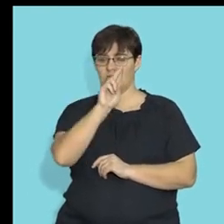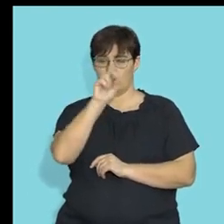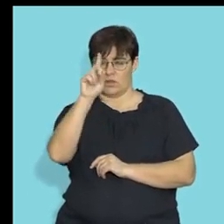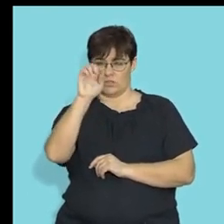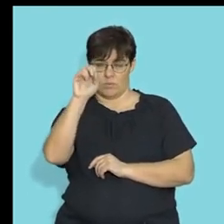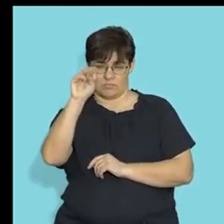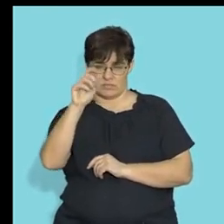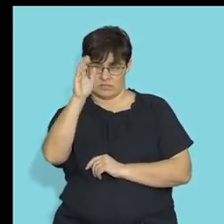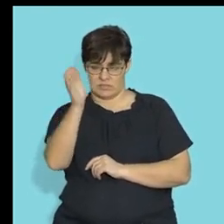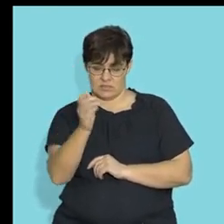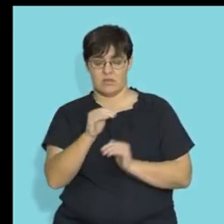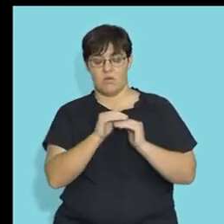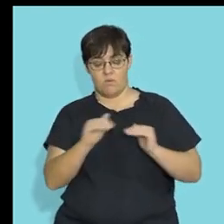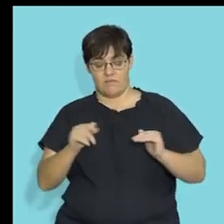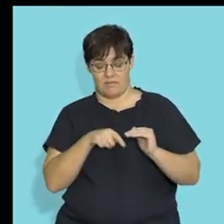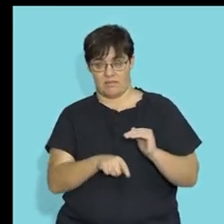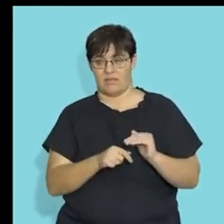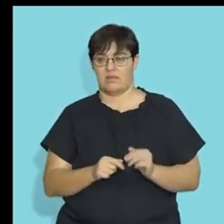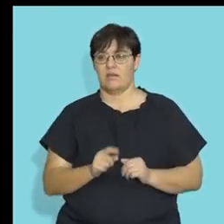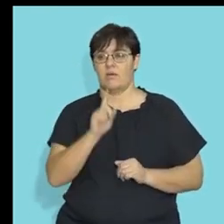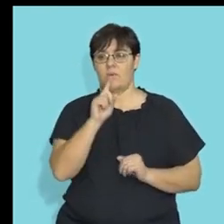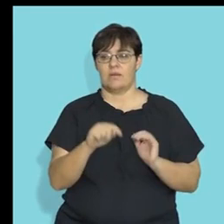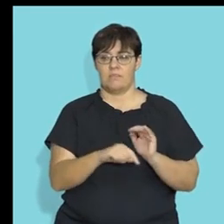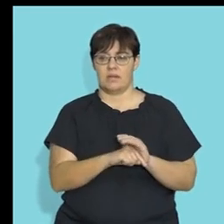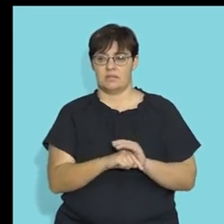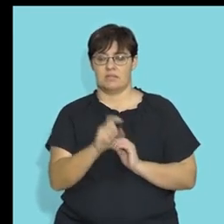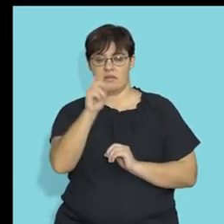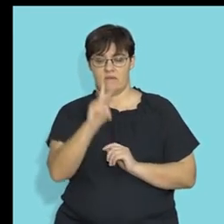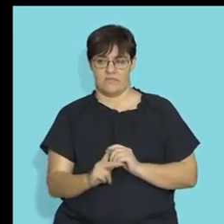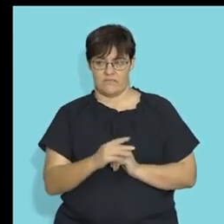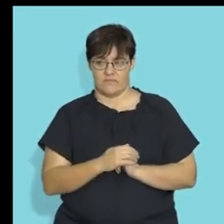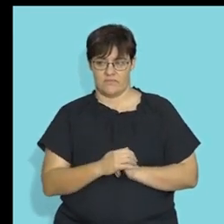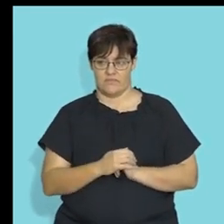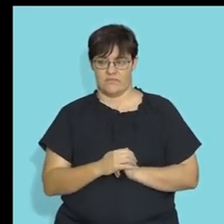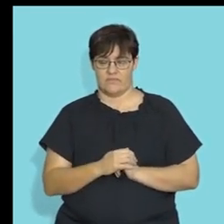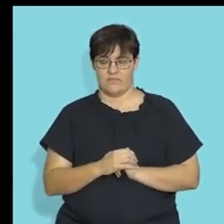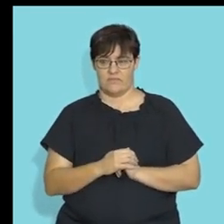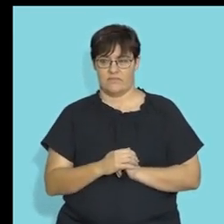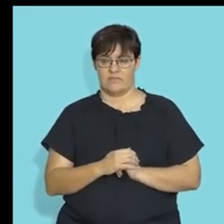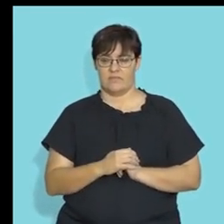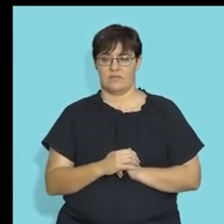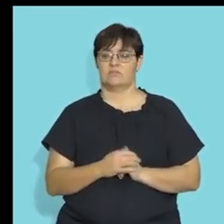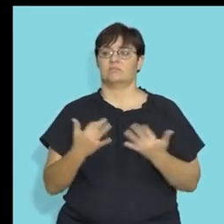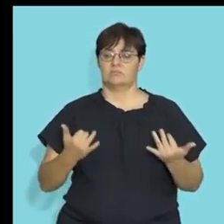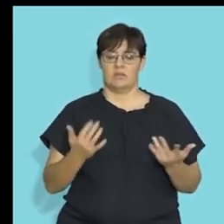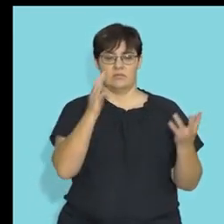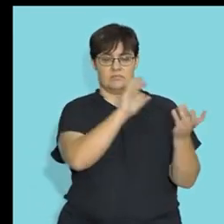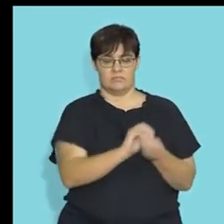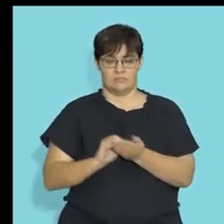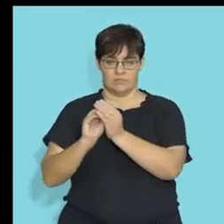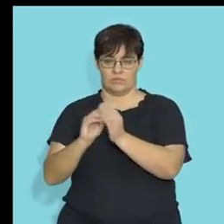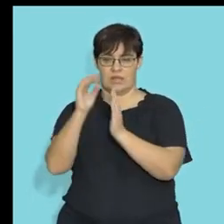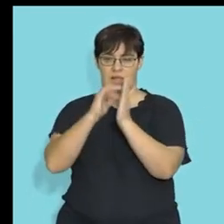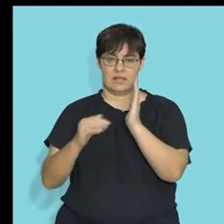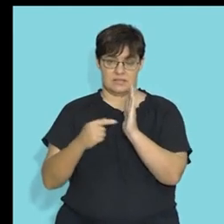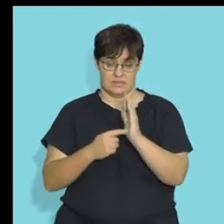there are 21 terms, all over 1 minus a half. Wonderful, let's plug